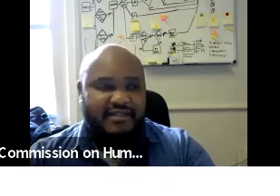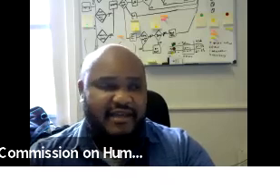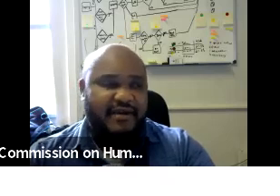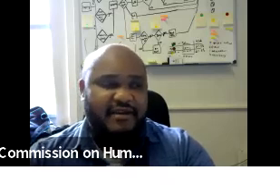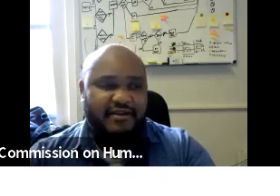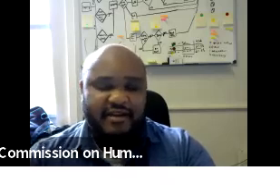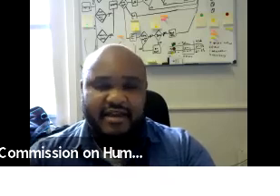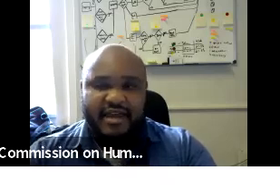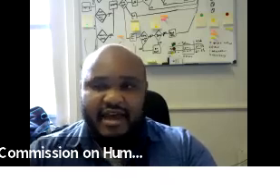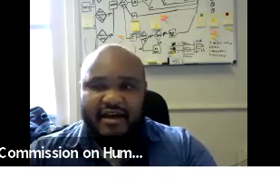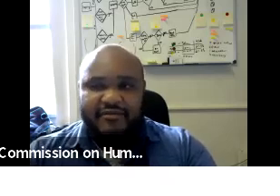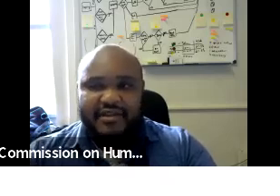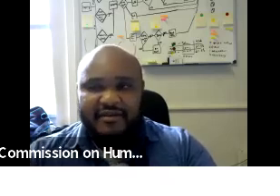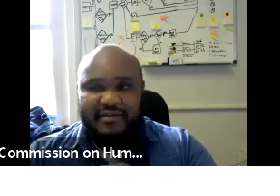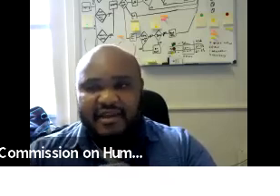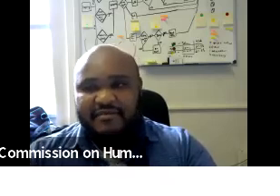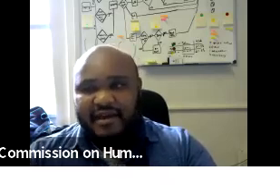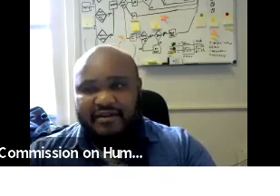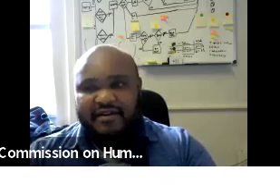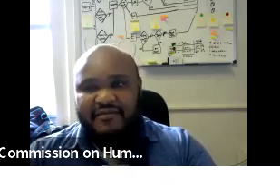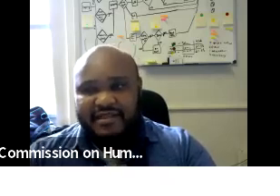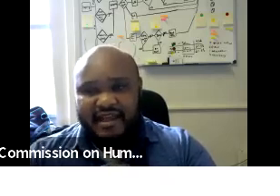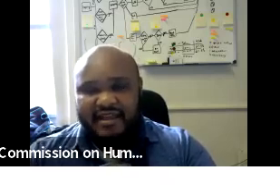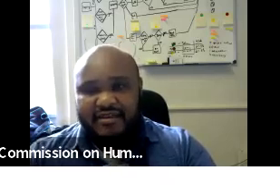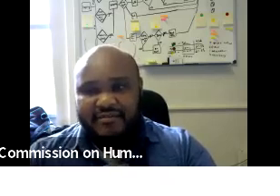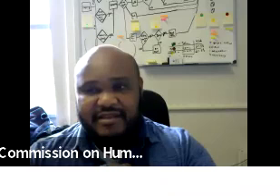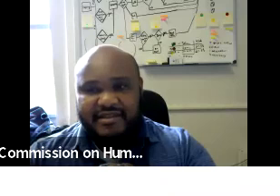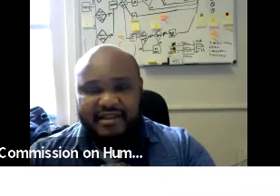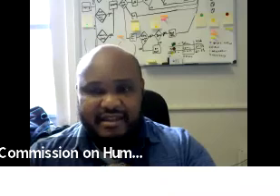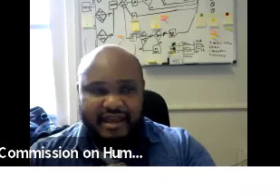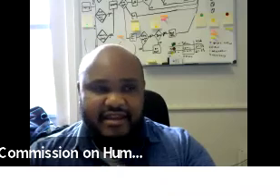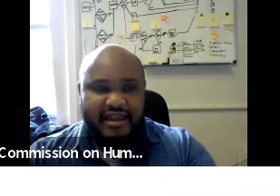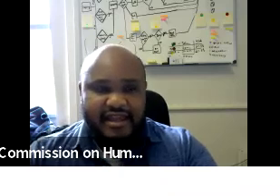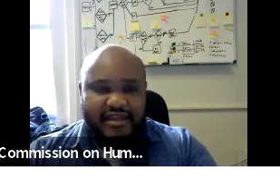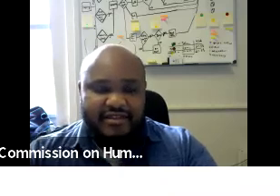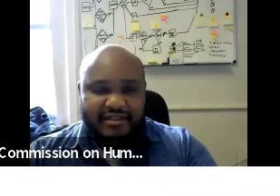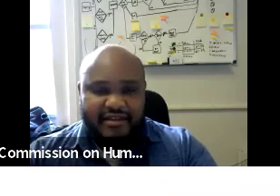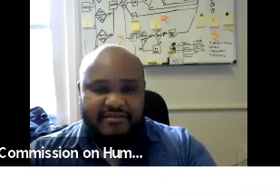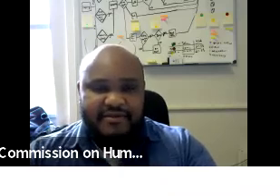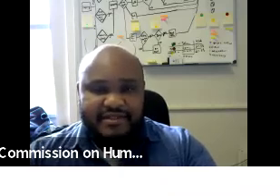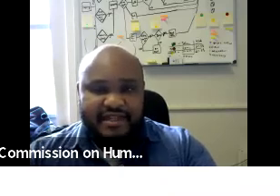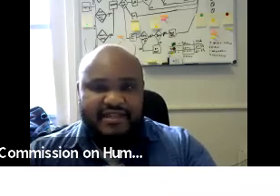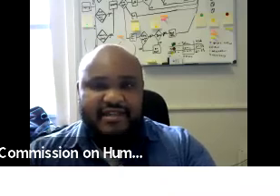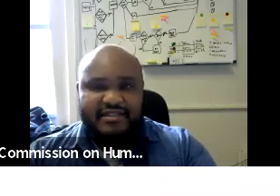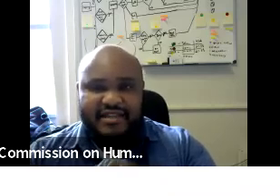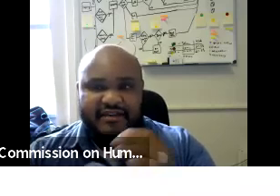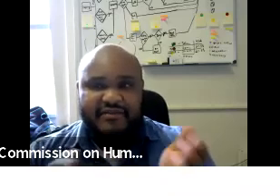identify as non-binary. When we talk about non-binary, we're saying basically that the person's identity does not really